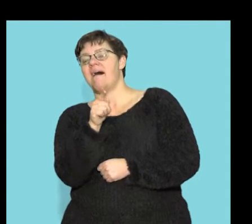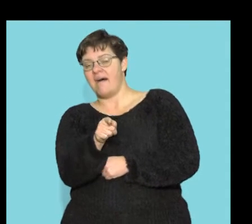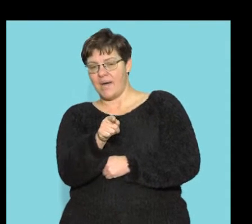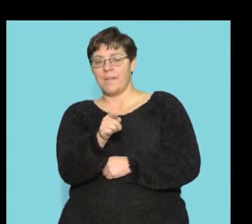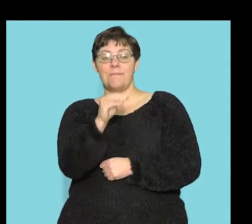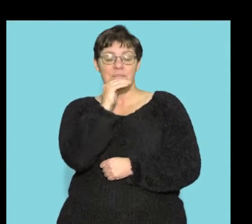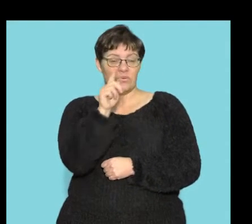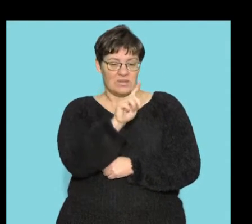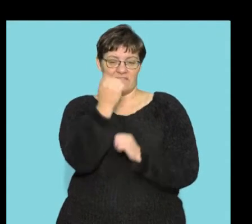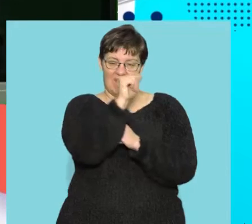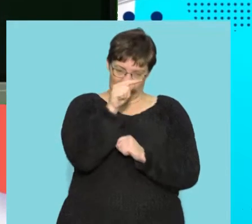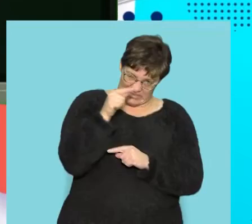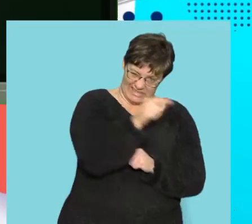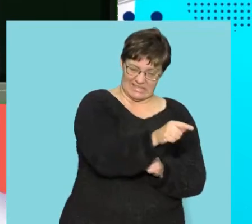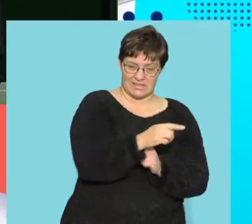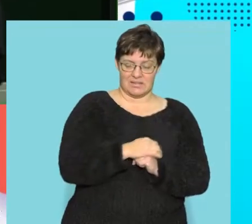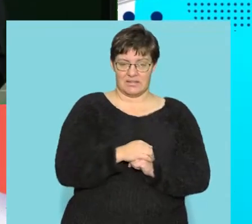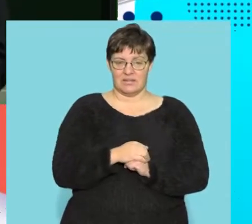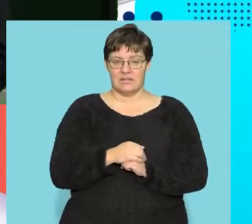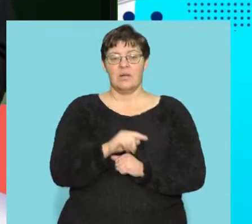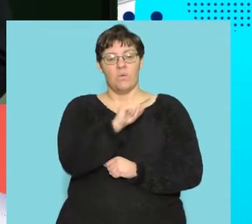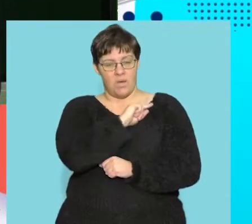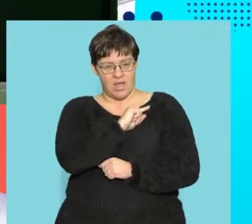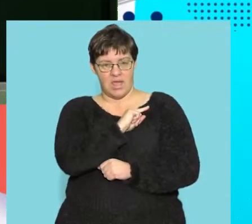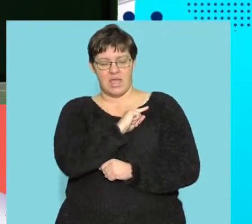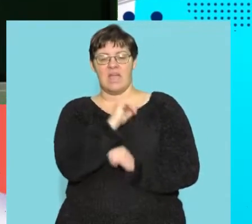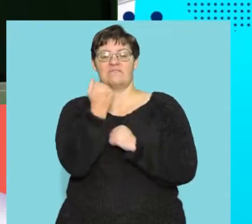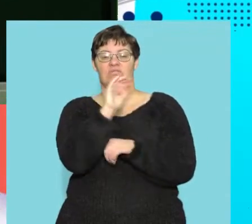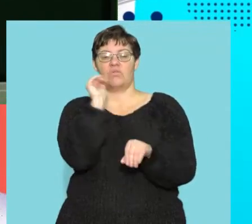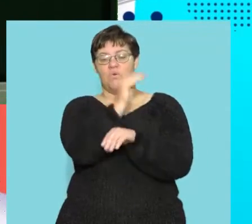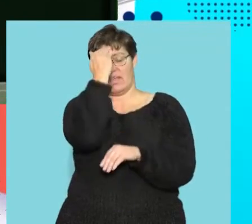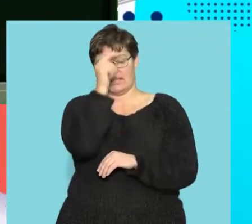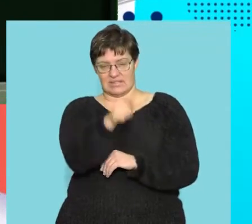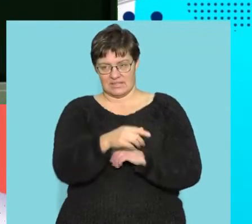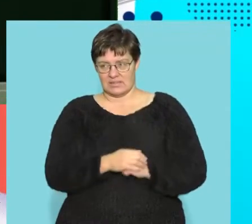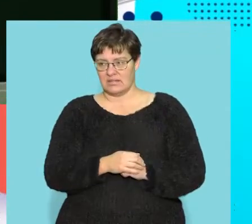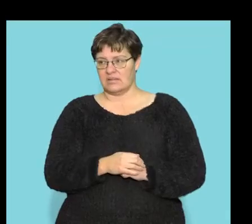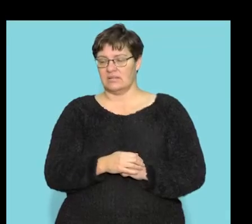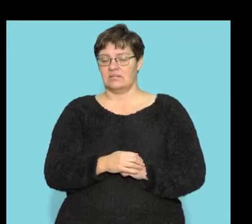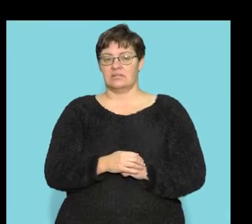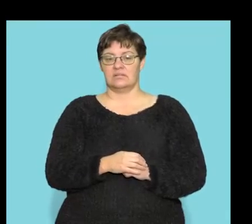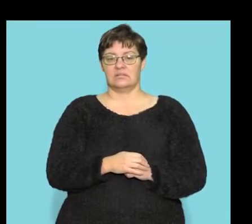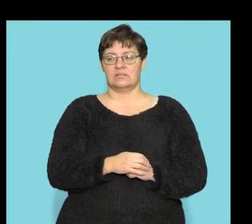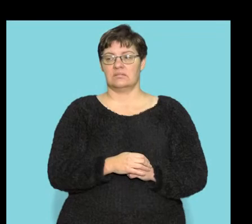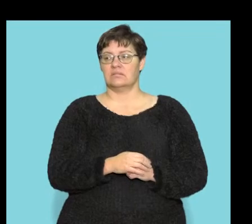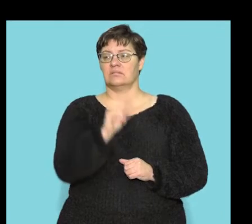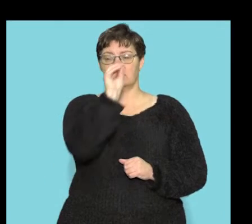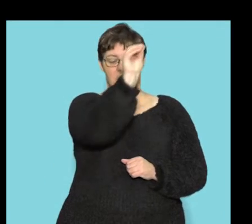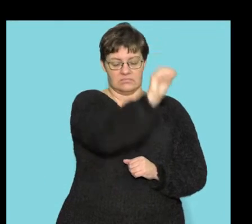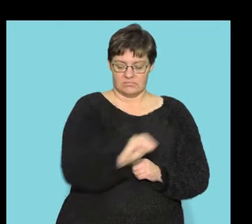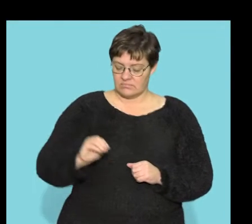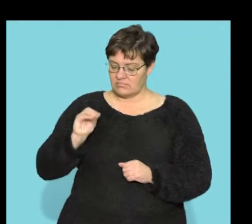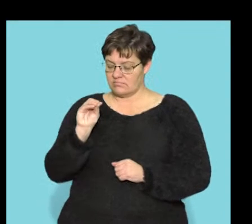to do with the factory and therefore a factory overhead. So therefore we take it and include it in my